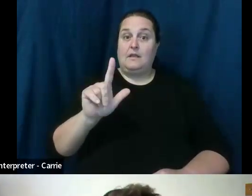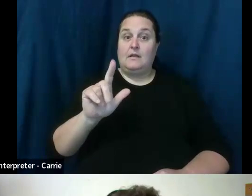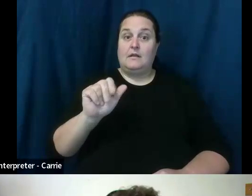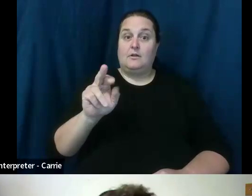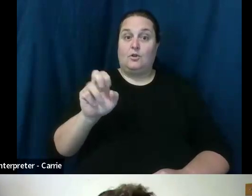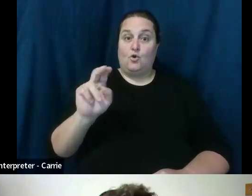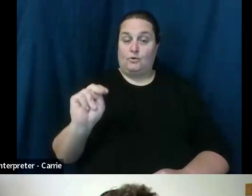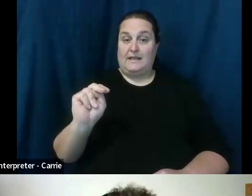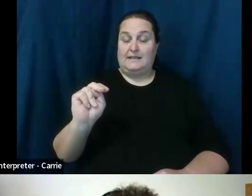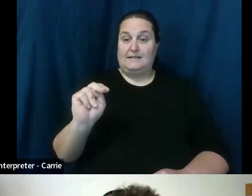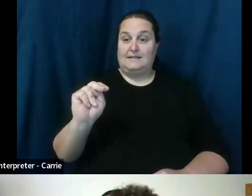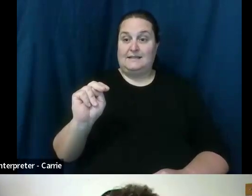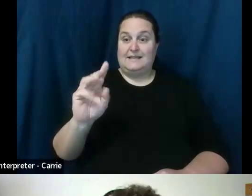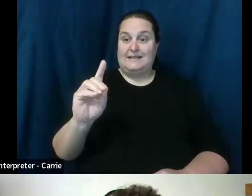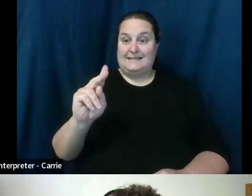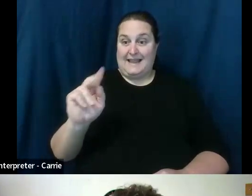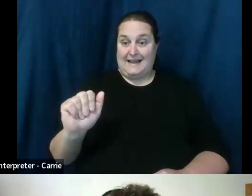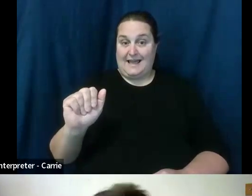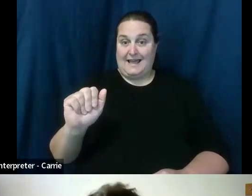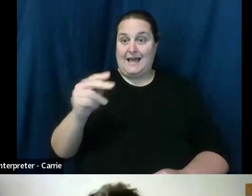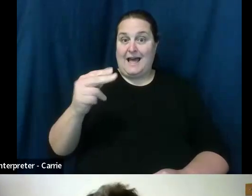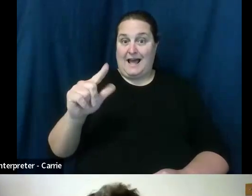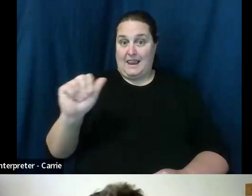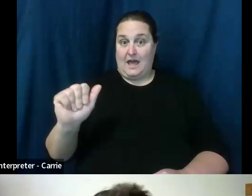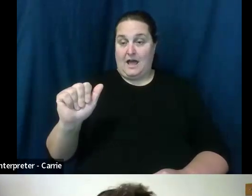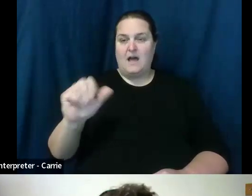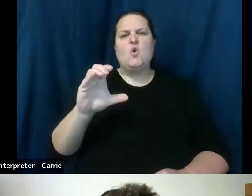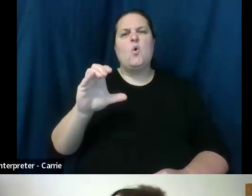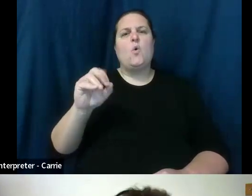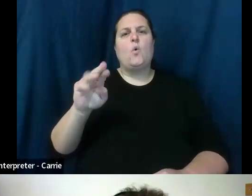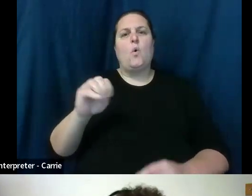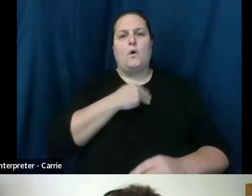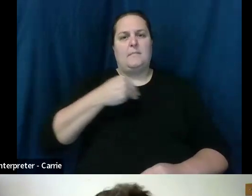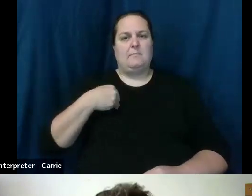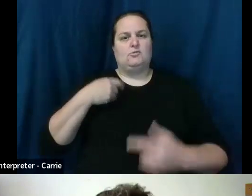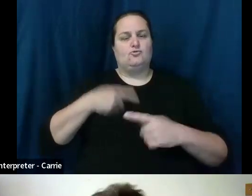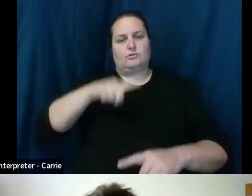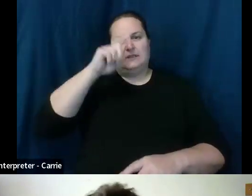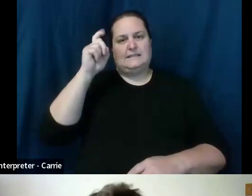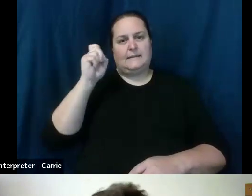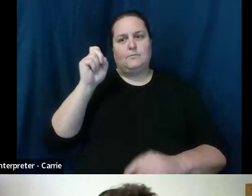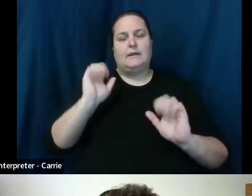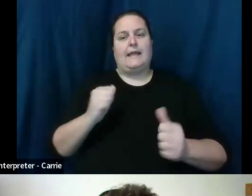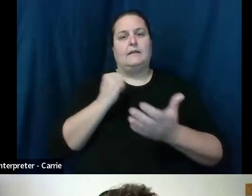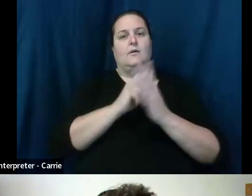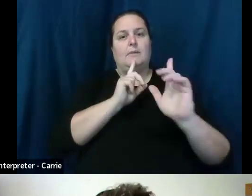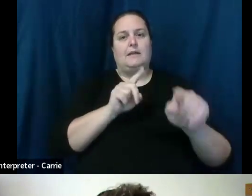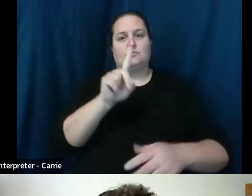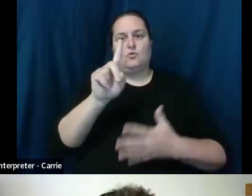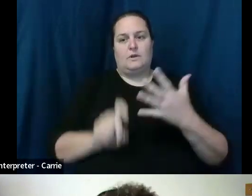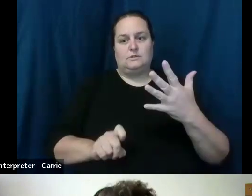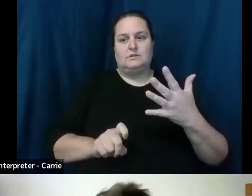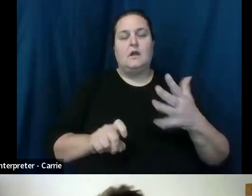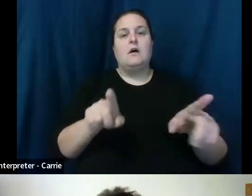and Hala, who are all AmeriCorps members with us this summer, who are here to help out and answer any questions that you might have. We also have Dr.